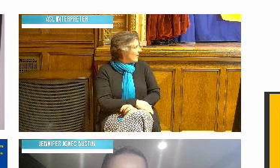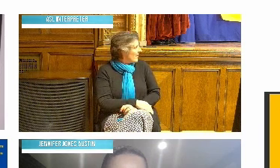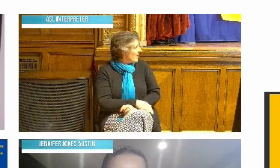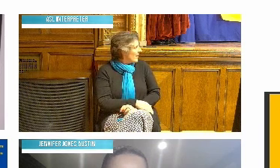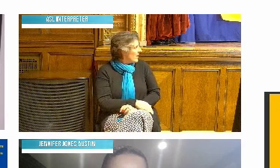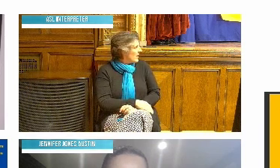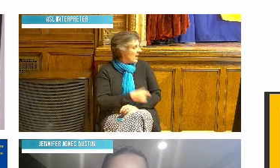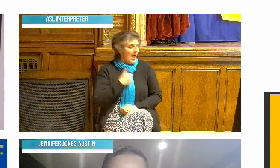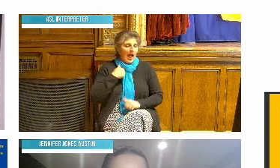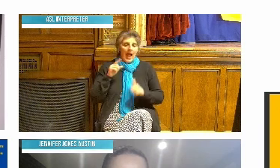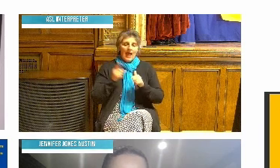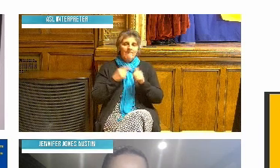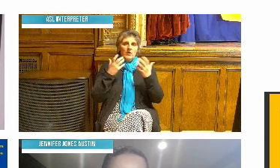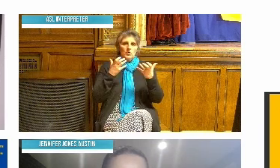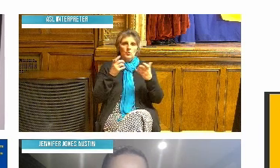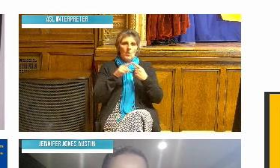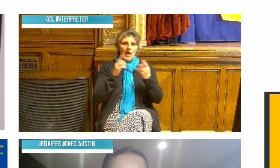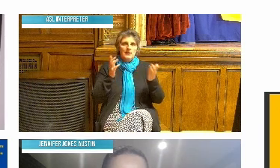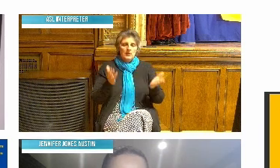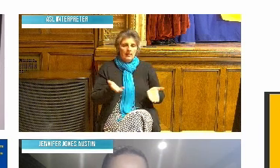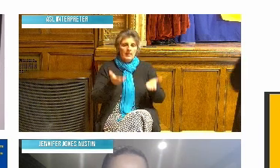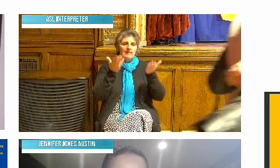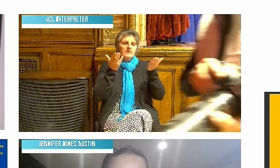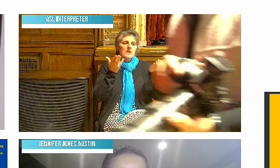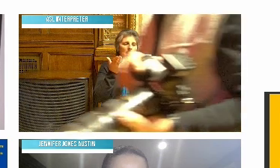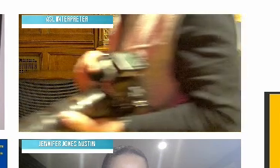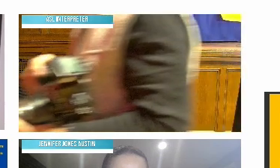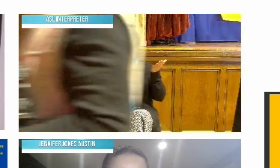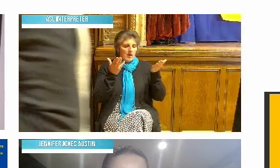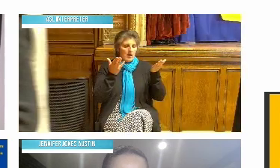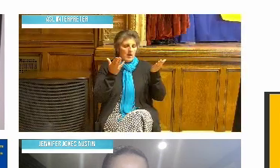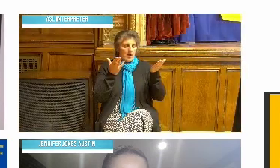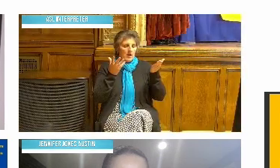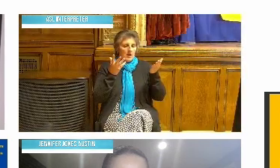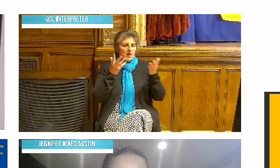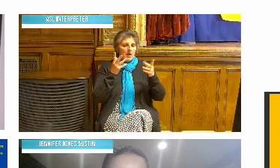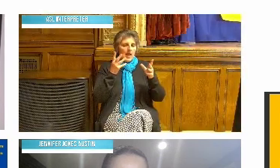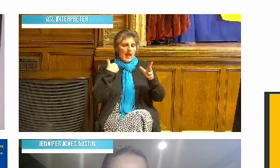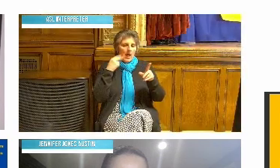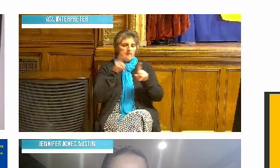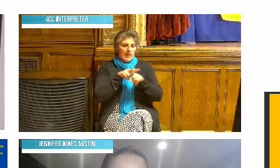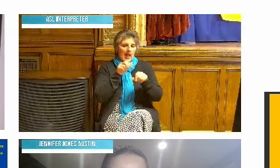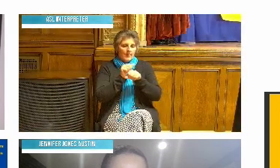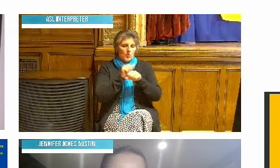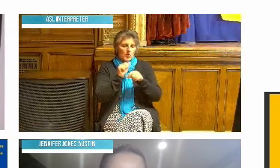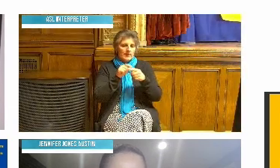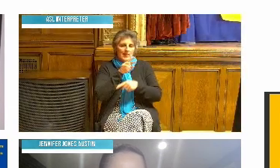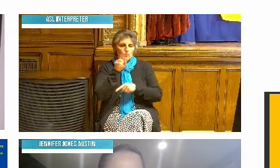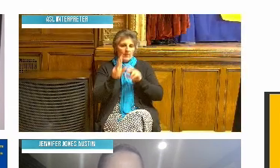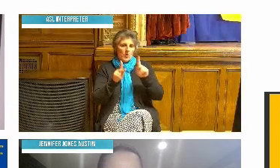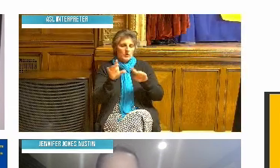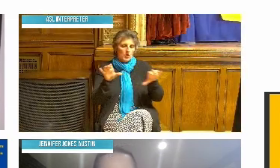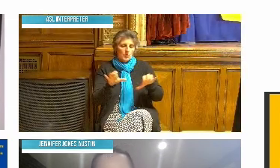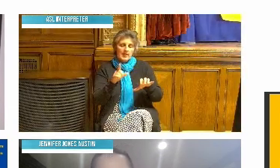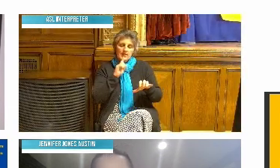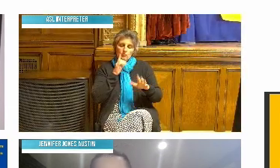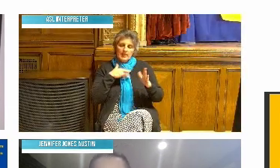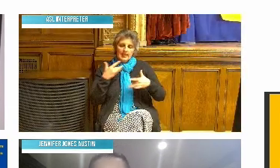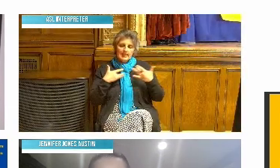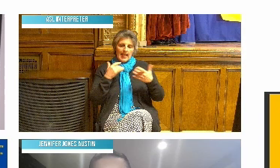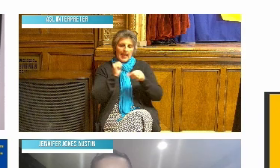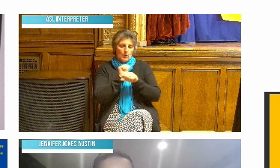I first want to lift up and amplify the work that the Rochester folks are doing. I think it's really, really exciting